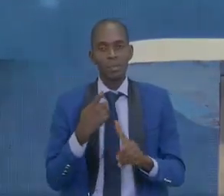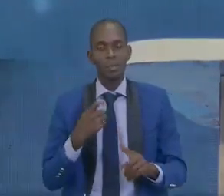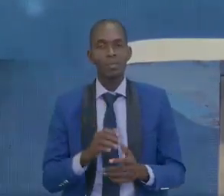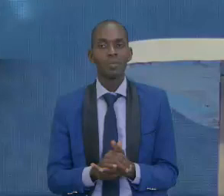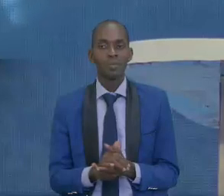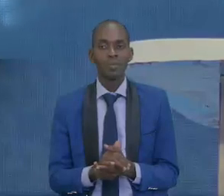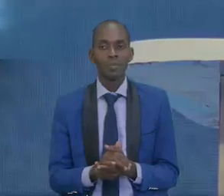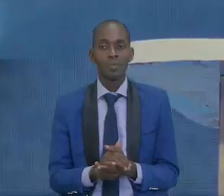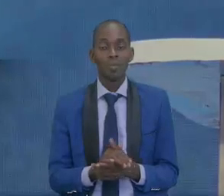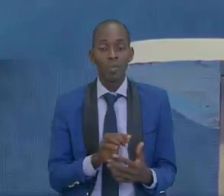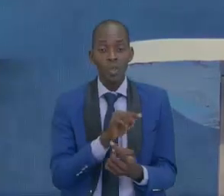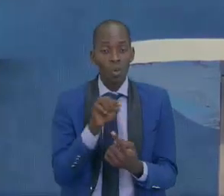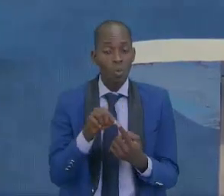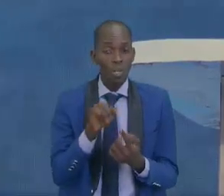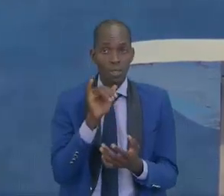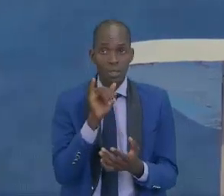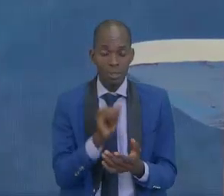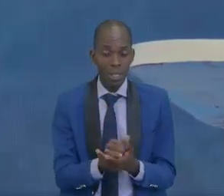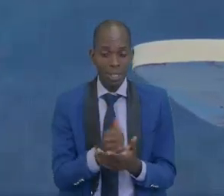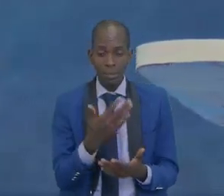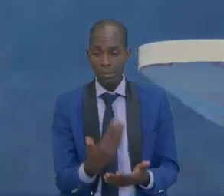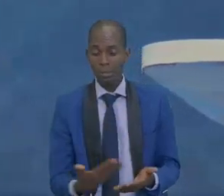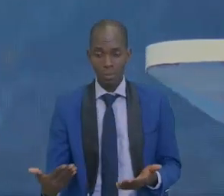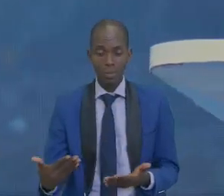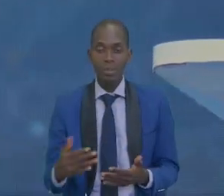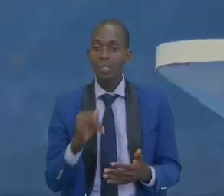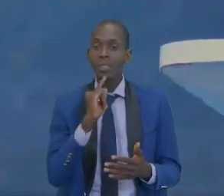When that circle is complete,